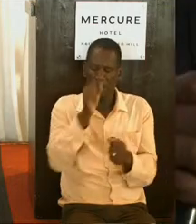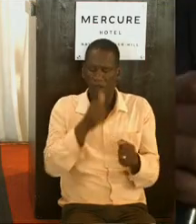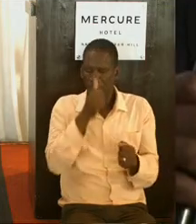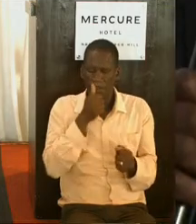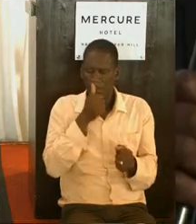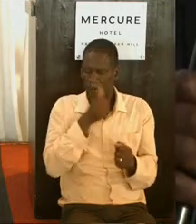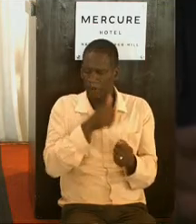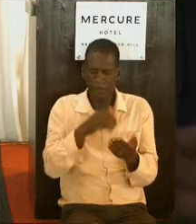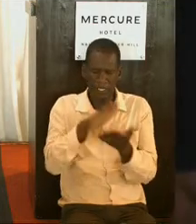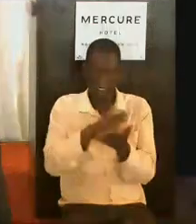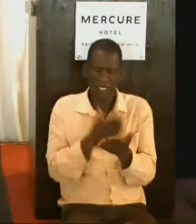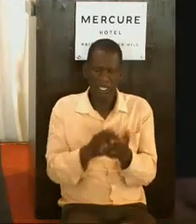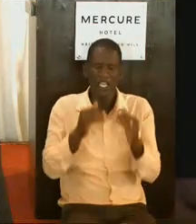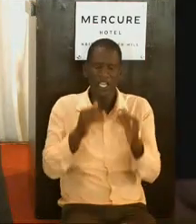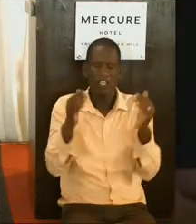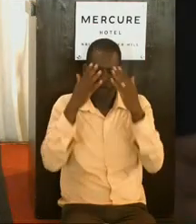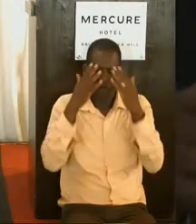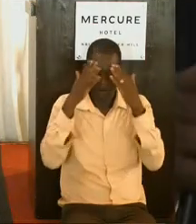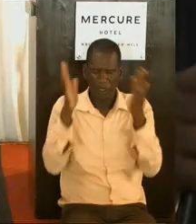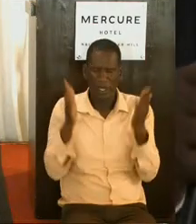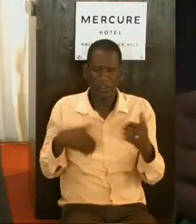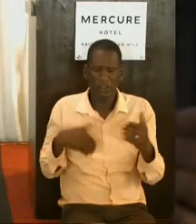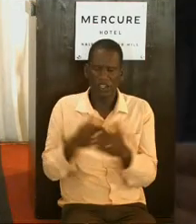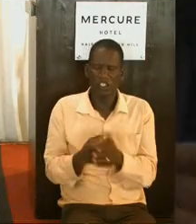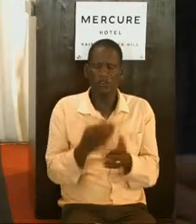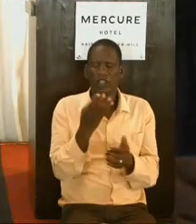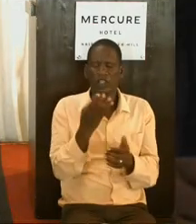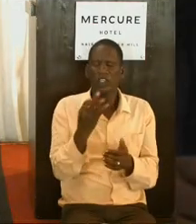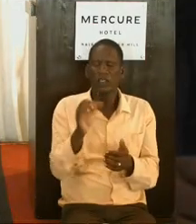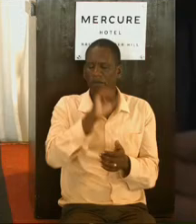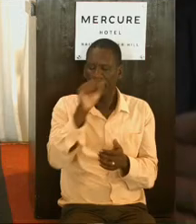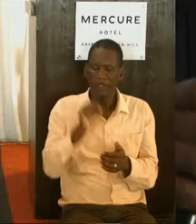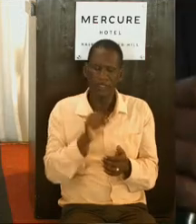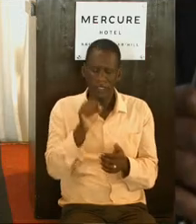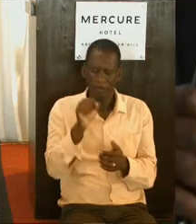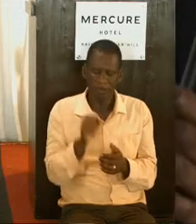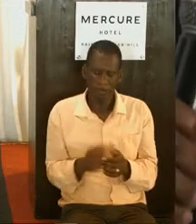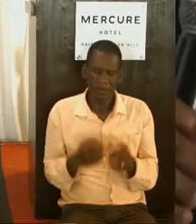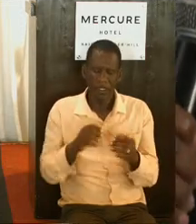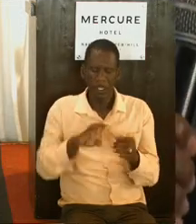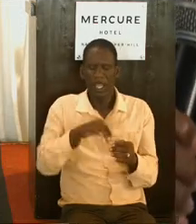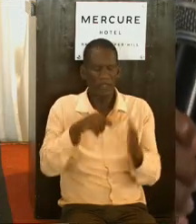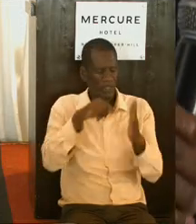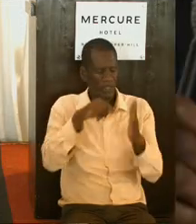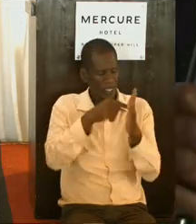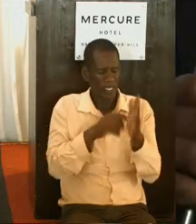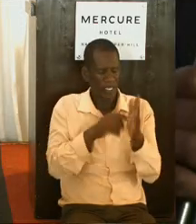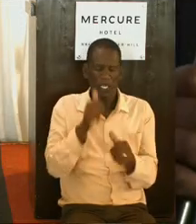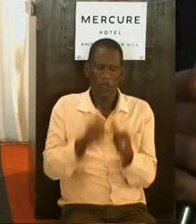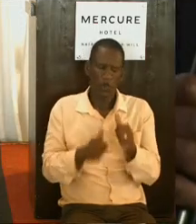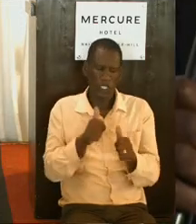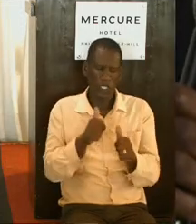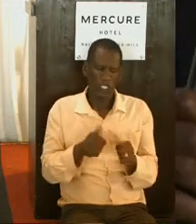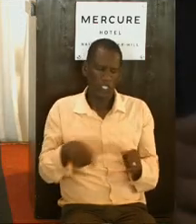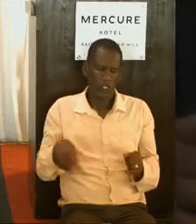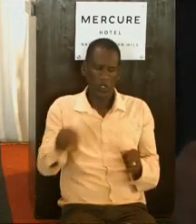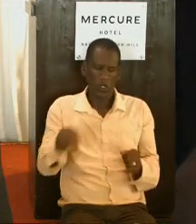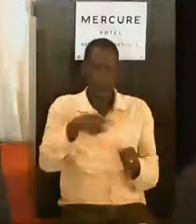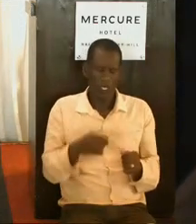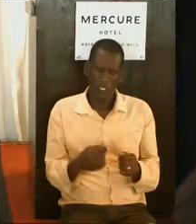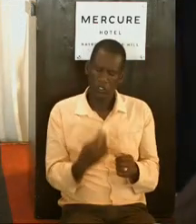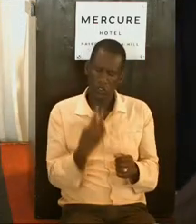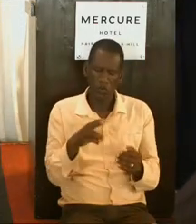the private sector levels of awareness were at 43 percent another indicator that we was